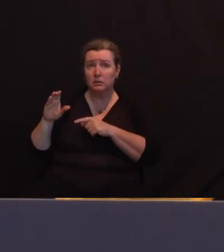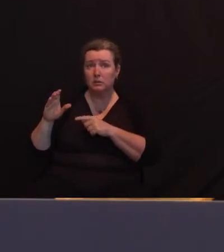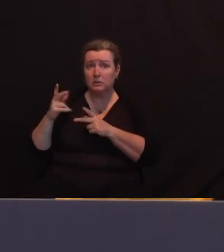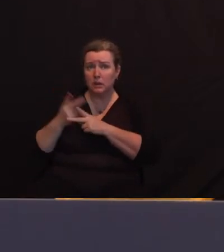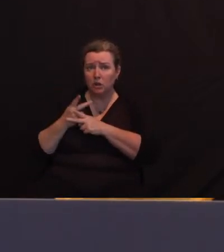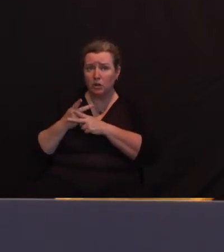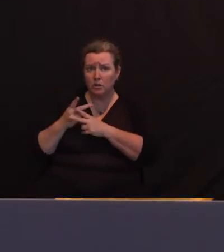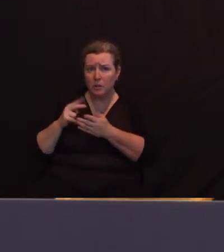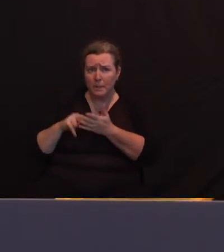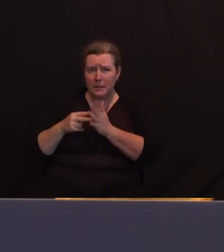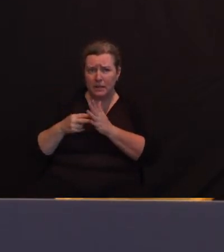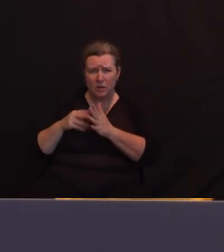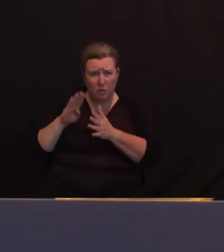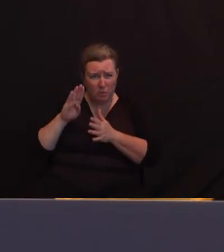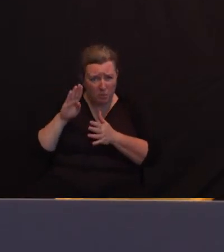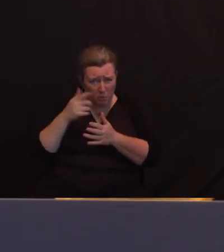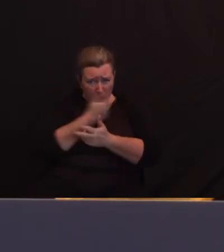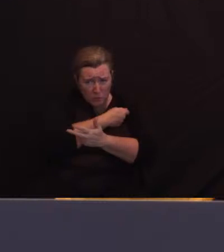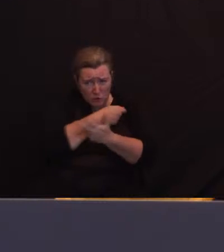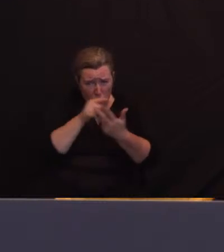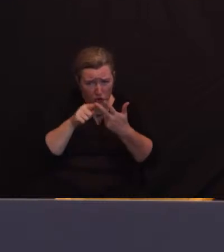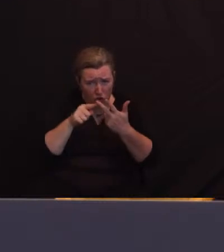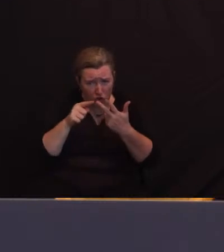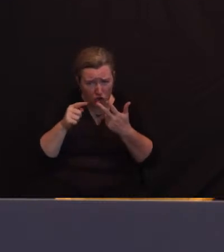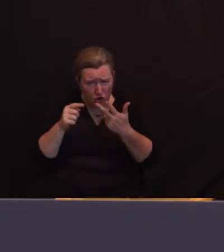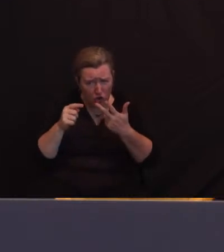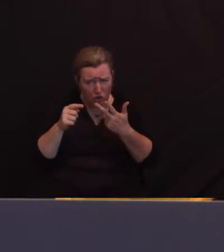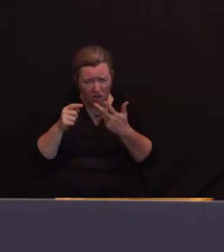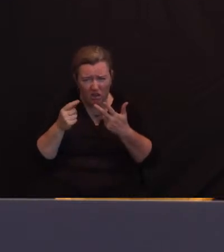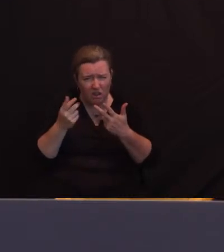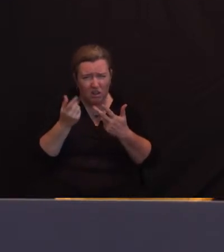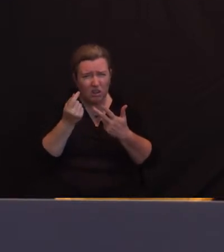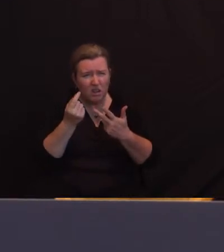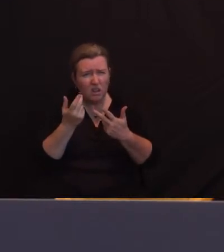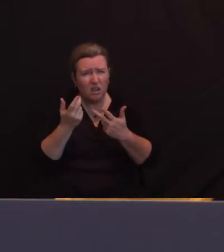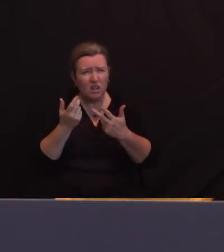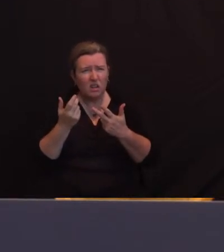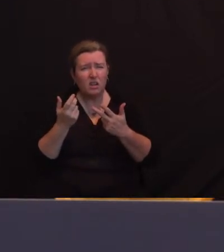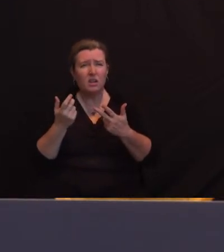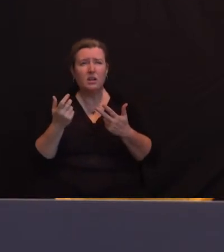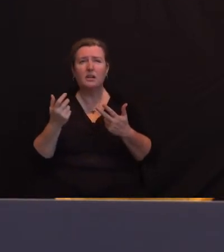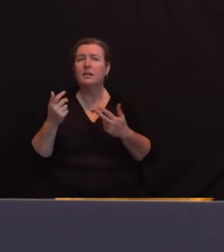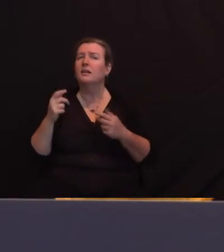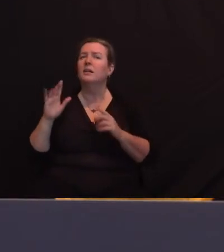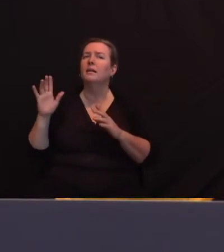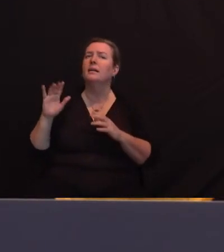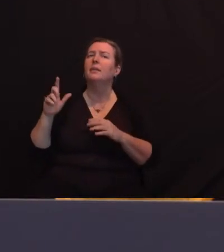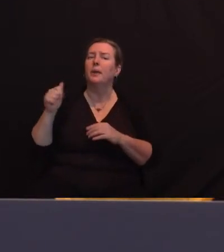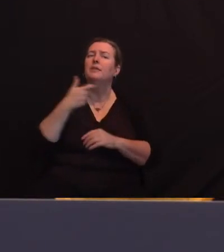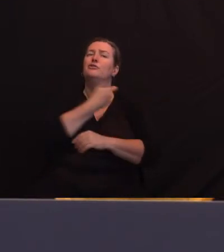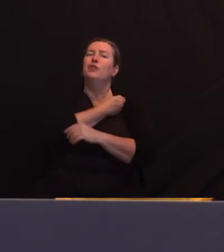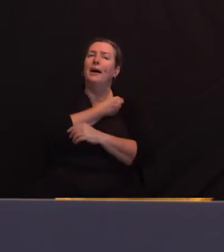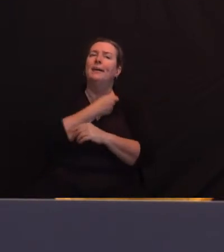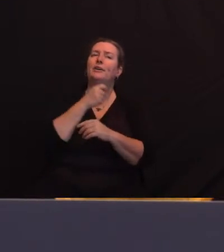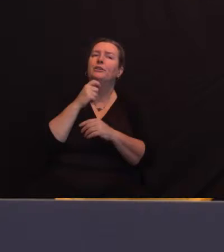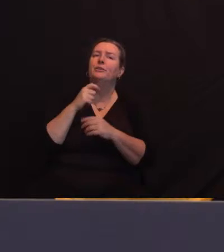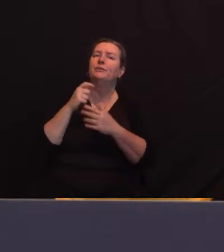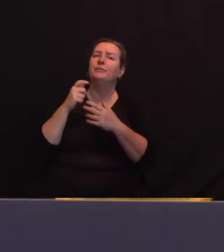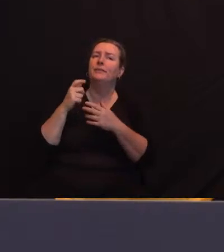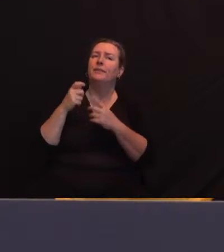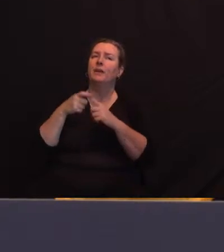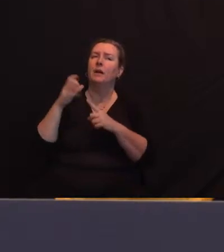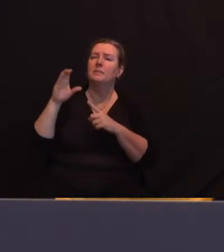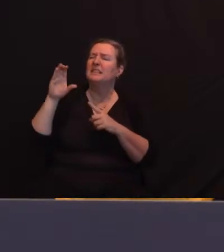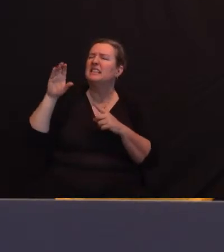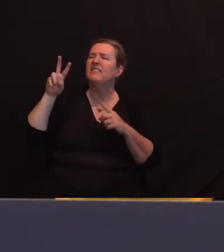booster, as well as, remembering it's good, it's a very good question because a lot of this was done through the pharmacy channel, CVS, Walgreens, back